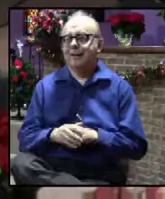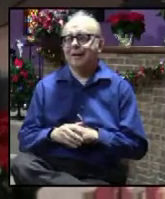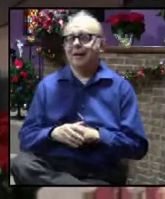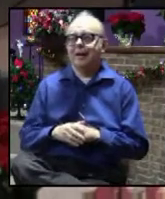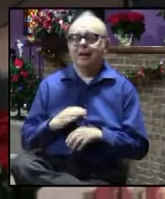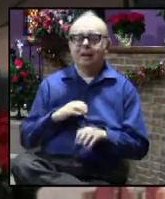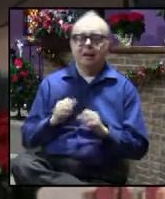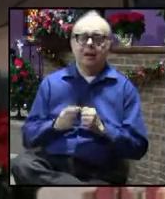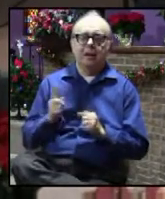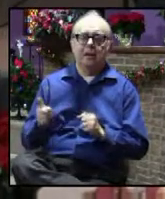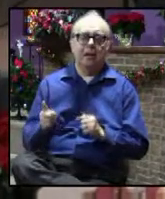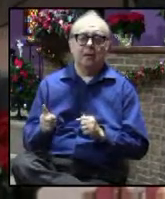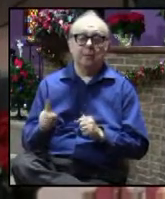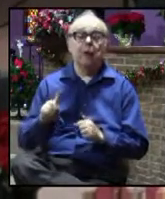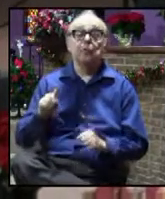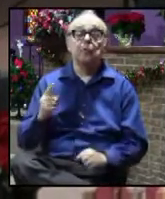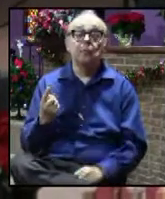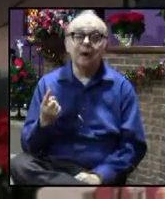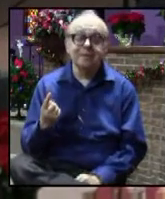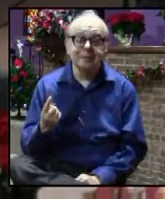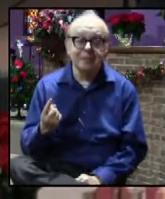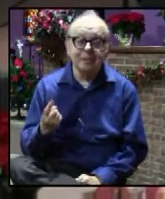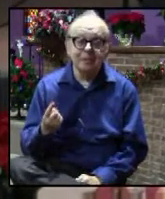I broke up with her once.